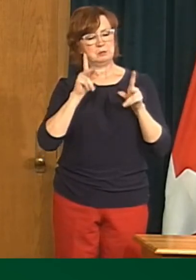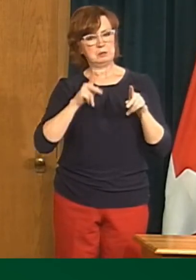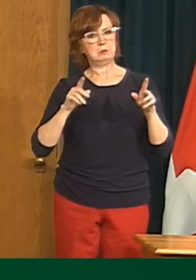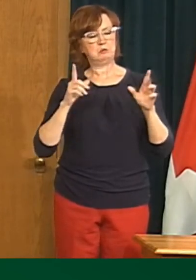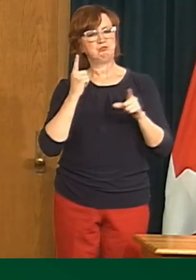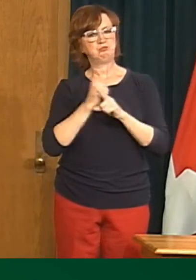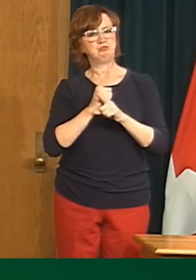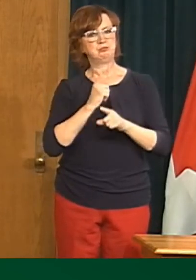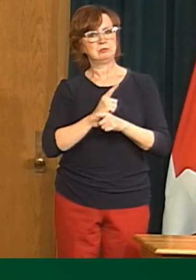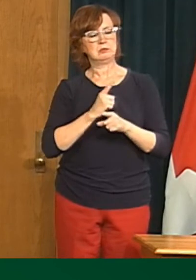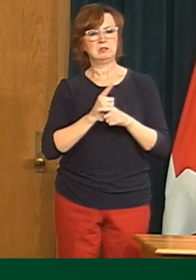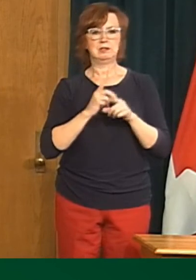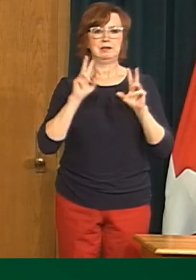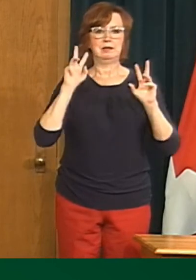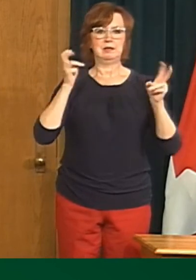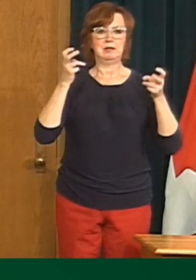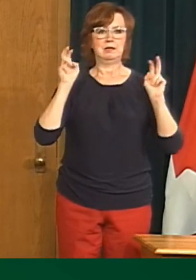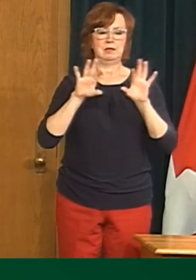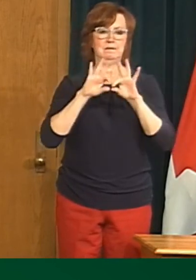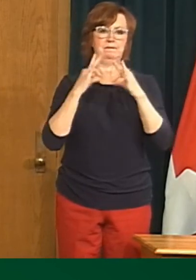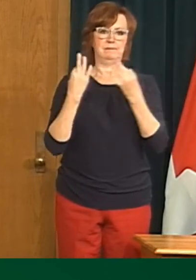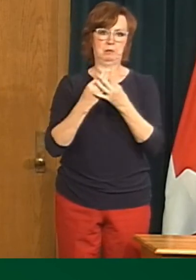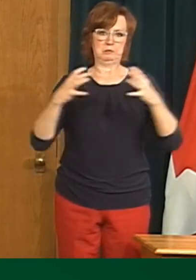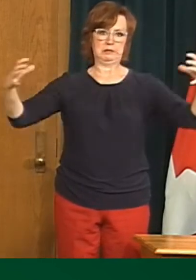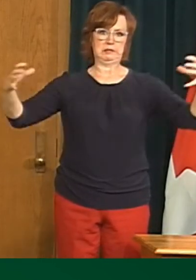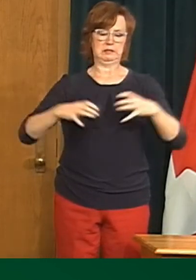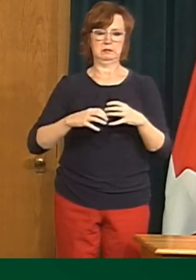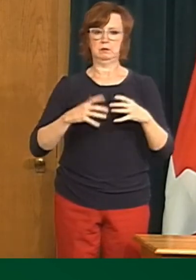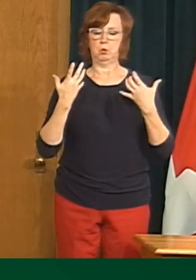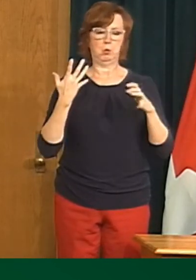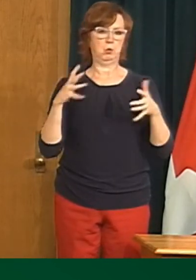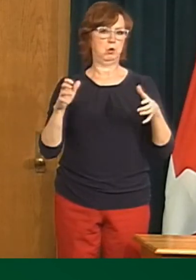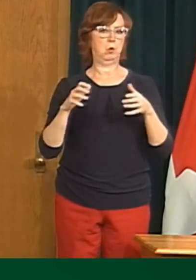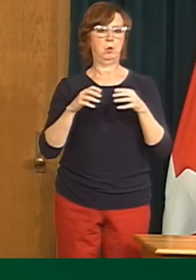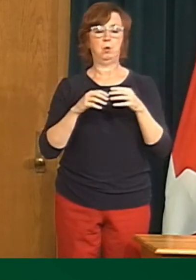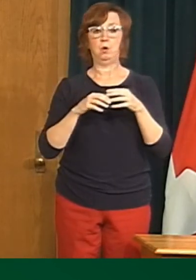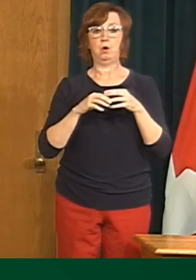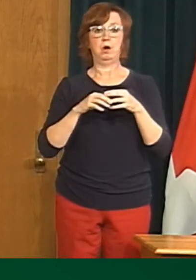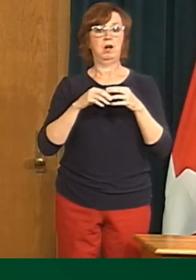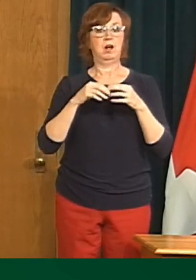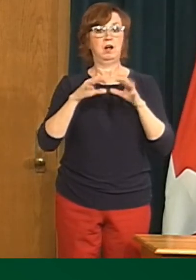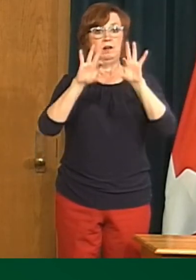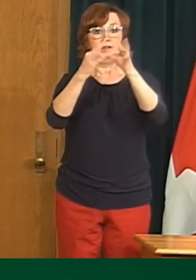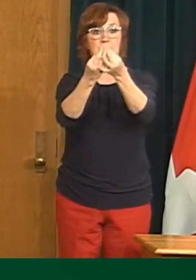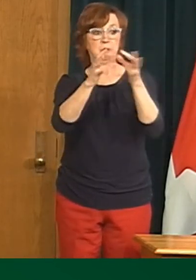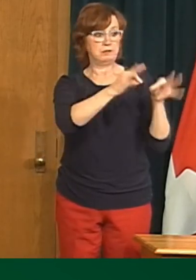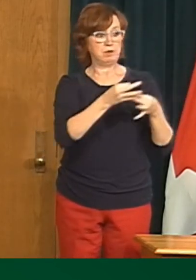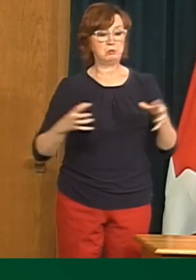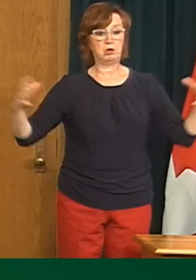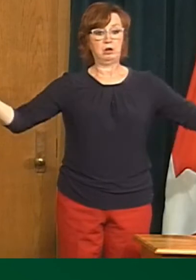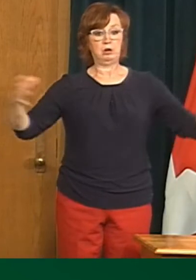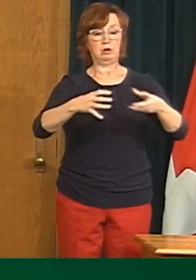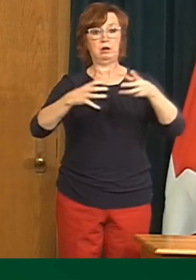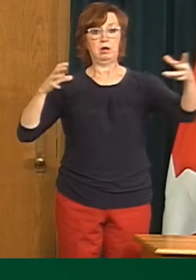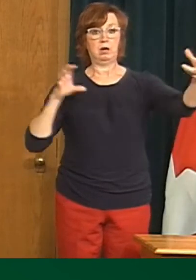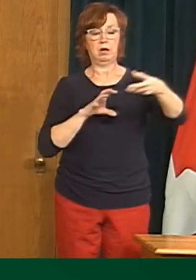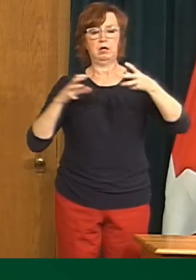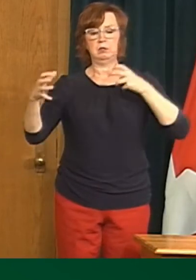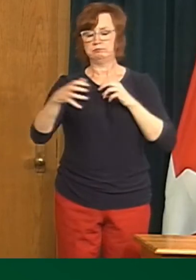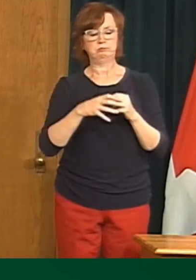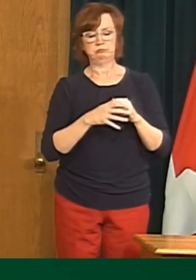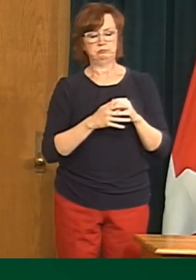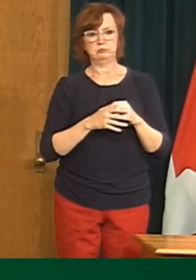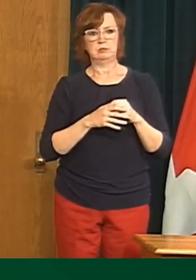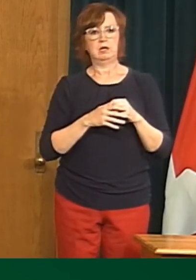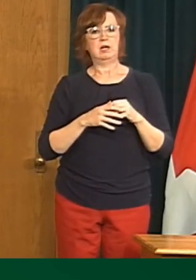maximum size of mass gatherings. The important thing in terms of those bubbles is understanding who your